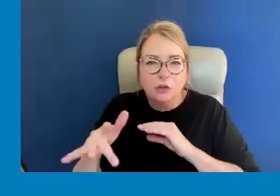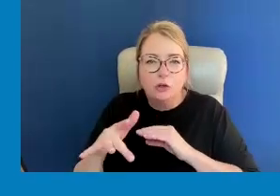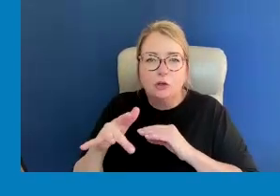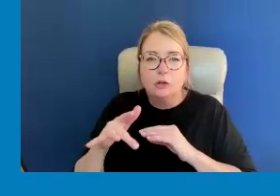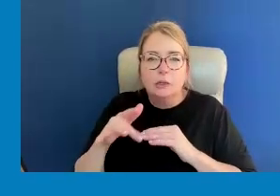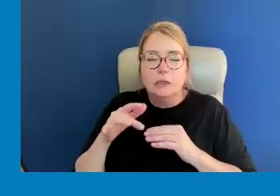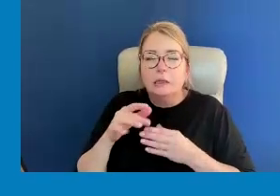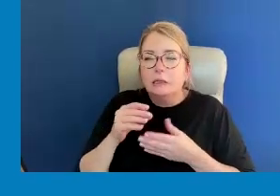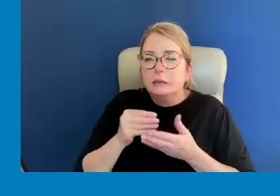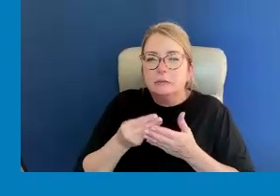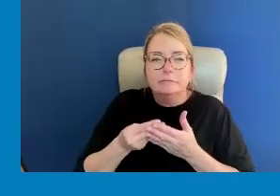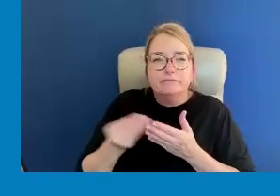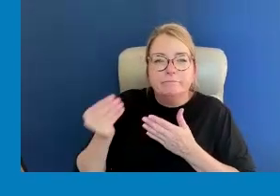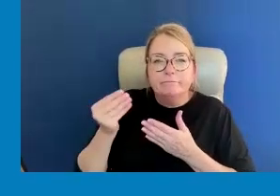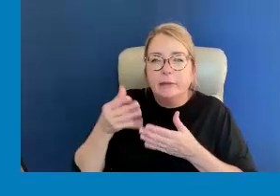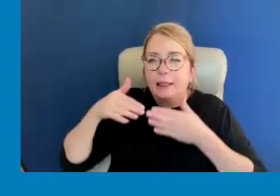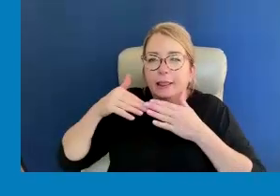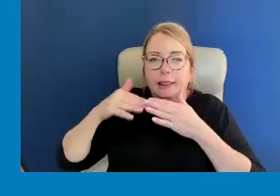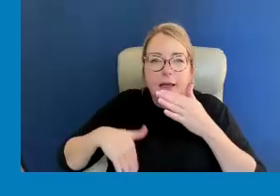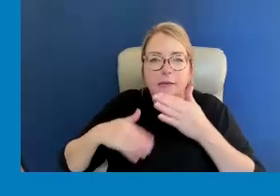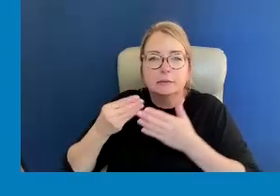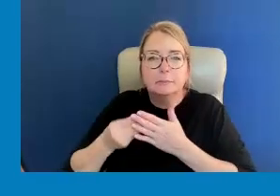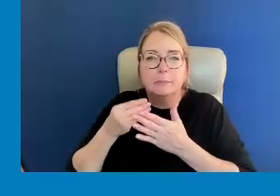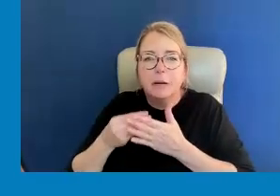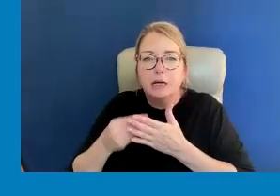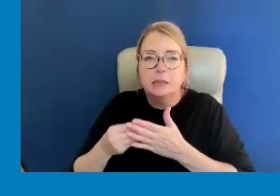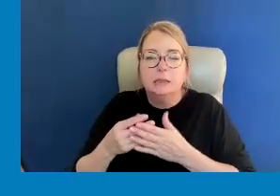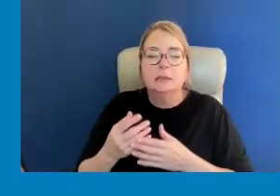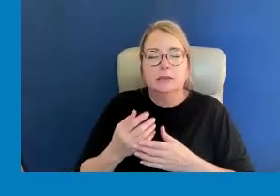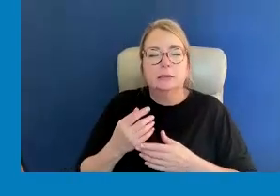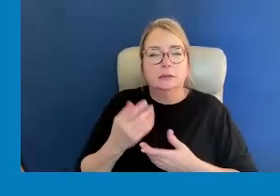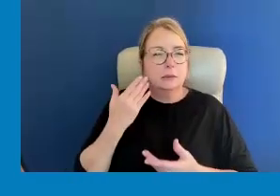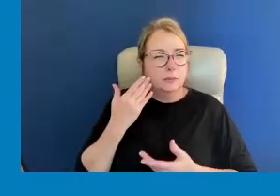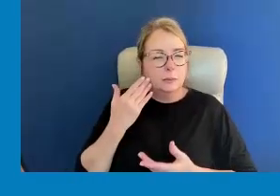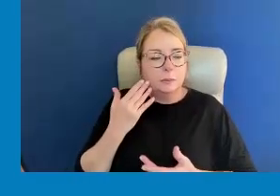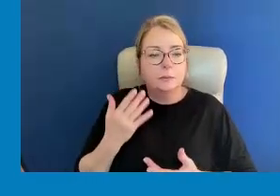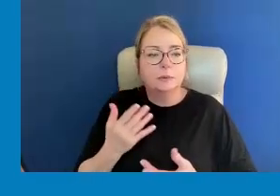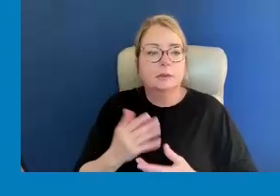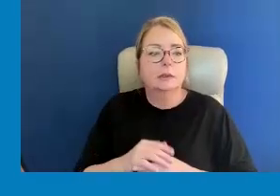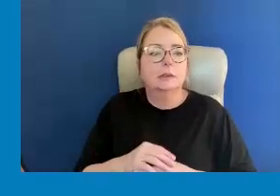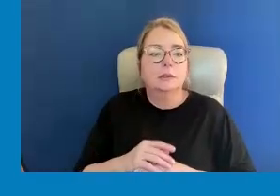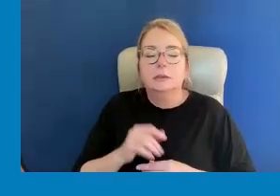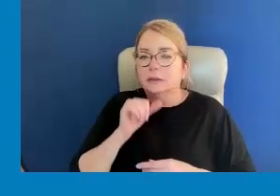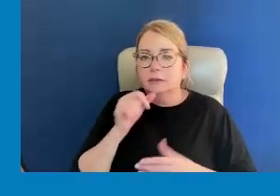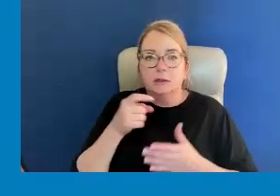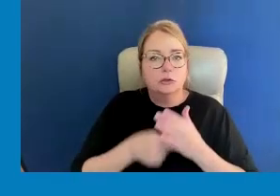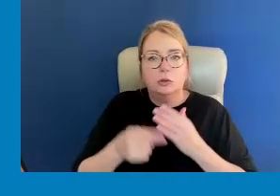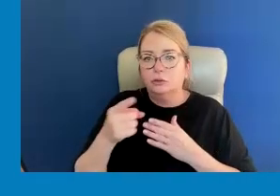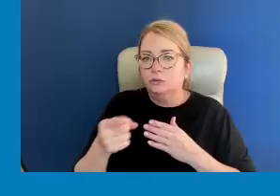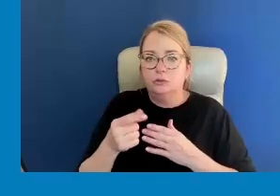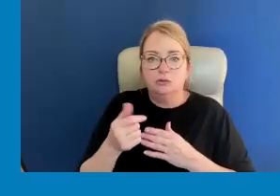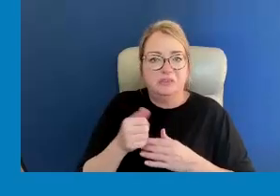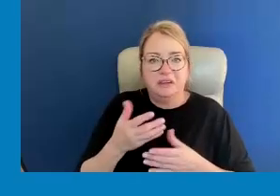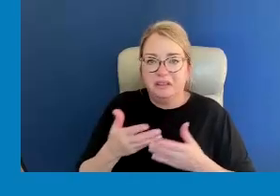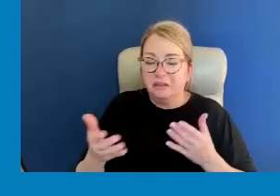money to manage that. So really these little preventative care benefits, they're not costing you anything,